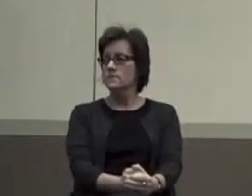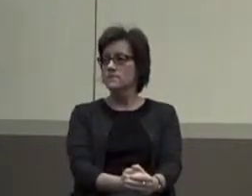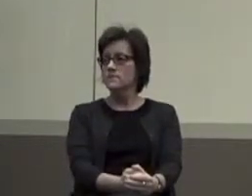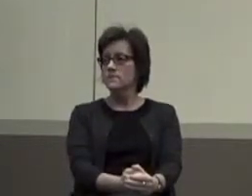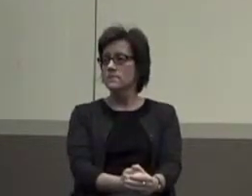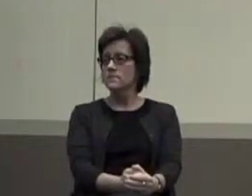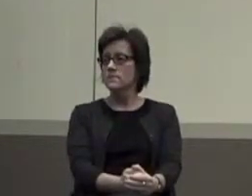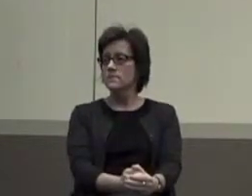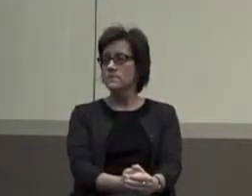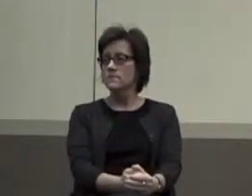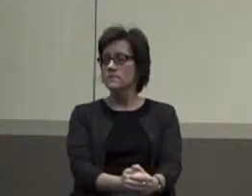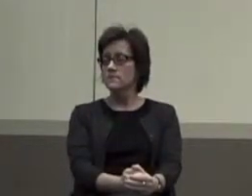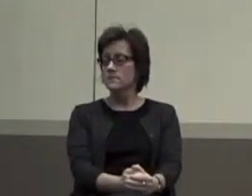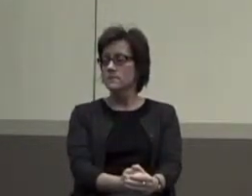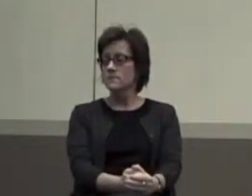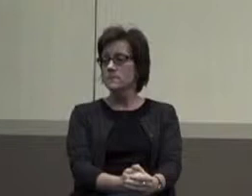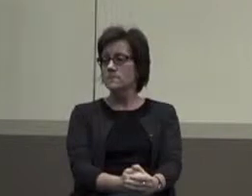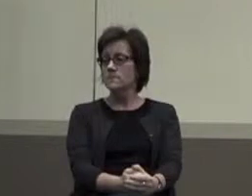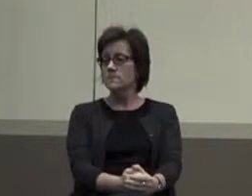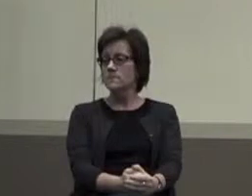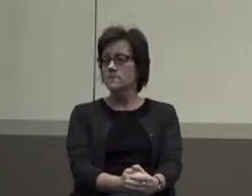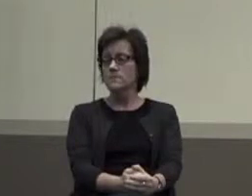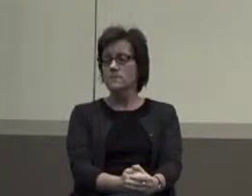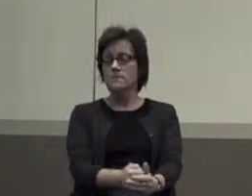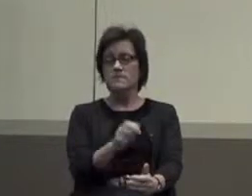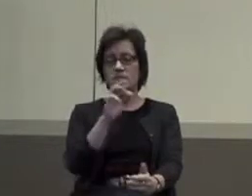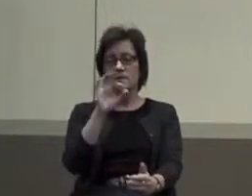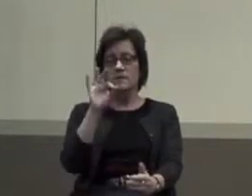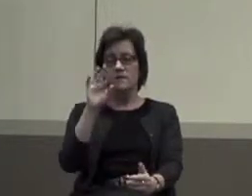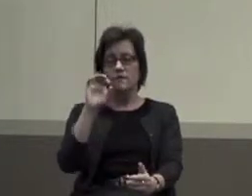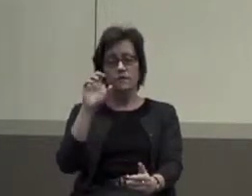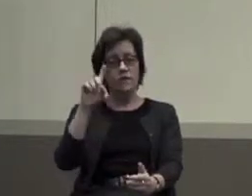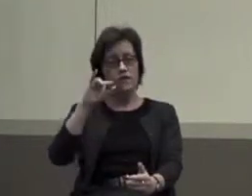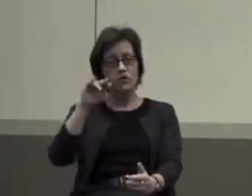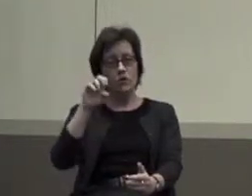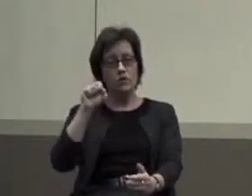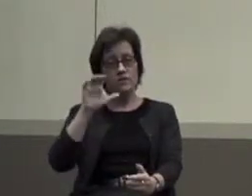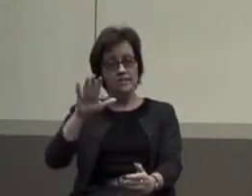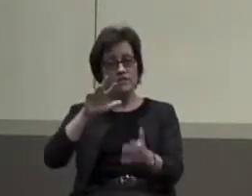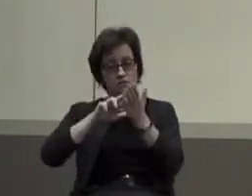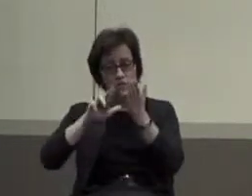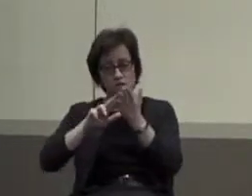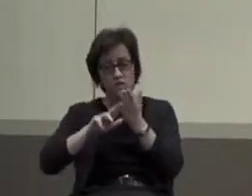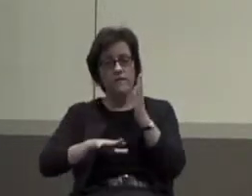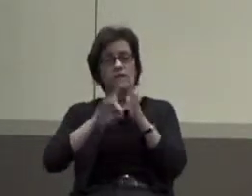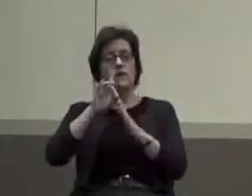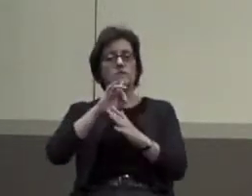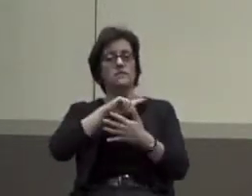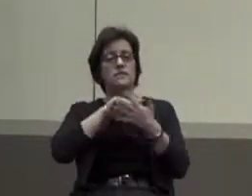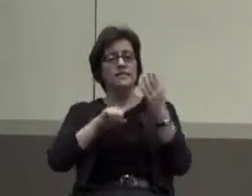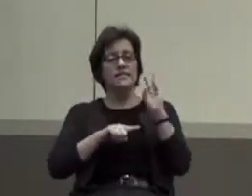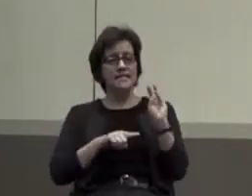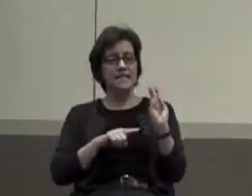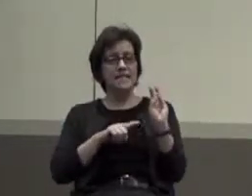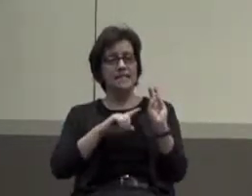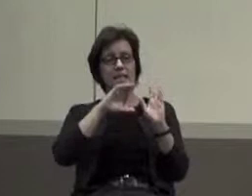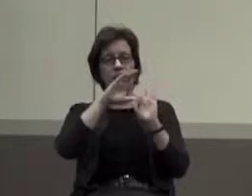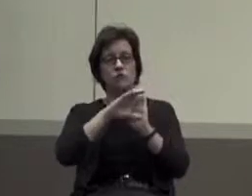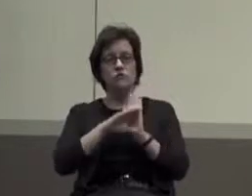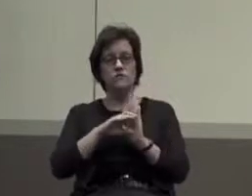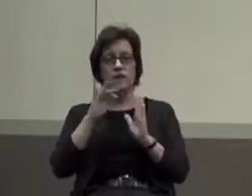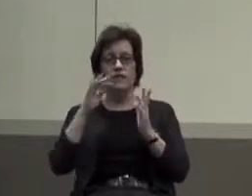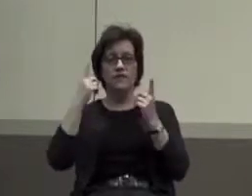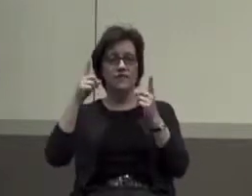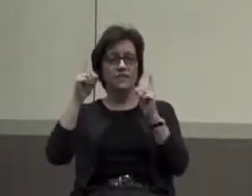What Fred Jones found in his research is that there are 6 characteristics of effective teachers. The first is